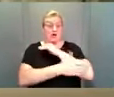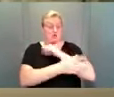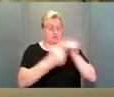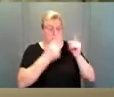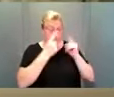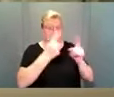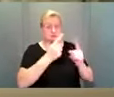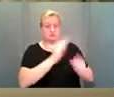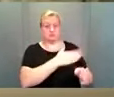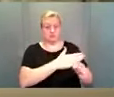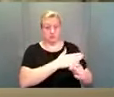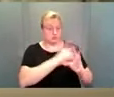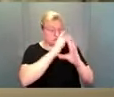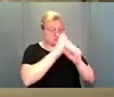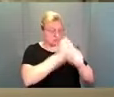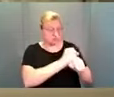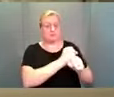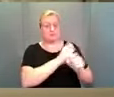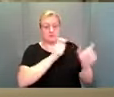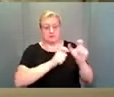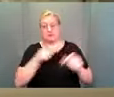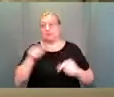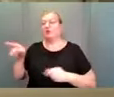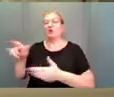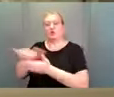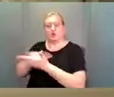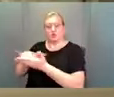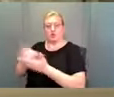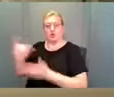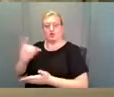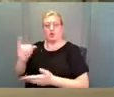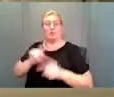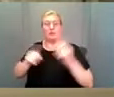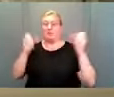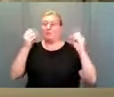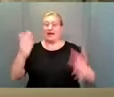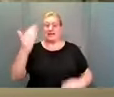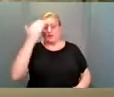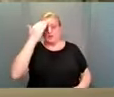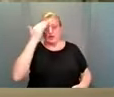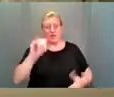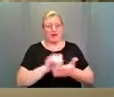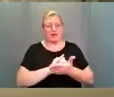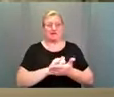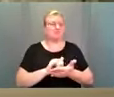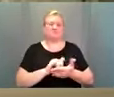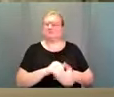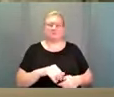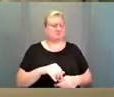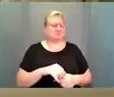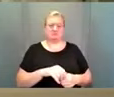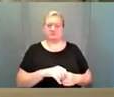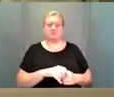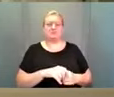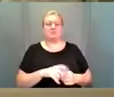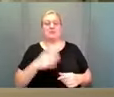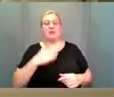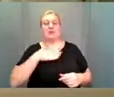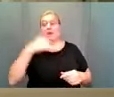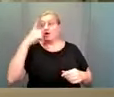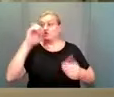large appeal and following within the New York diaspora, it wasn't mainstream. And it was starting to look like my dreams of a